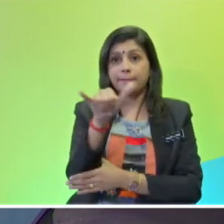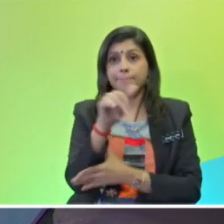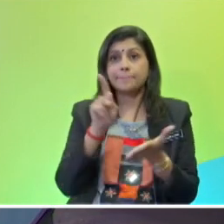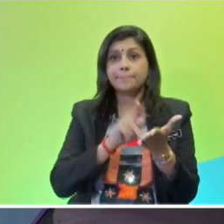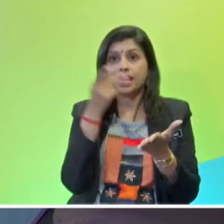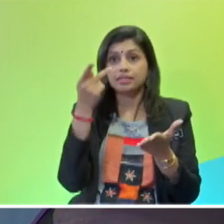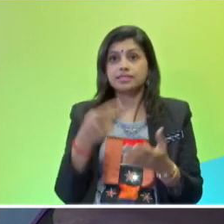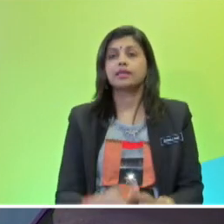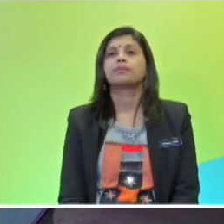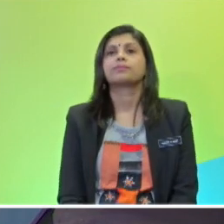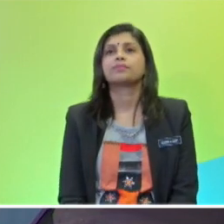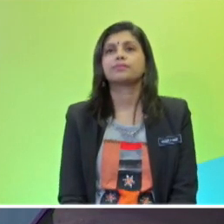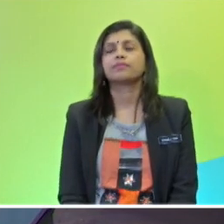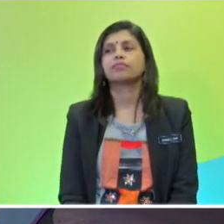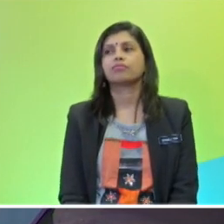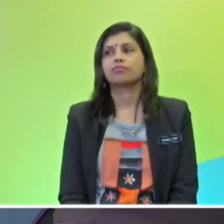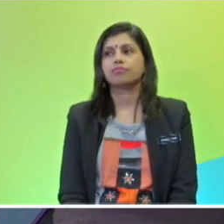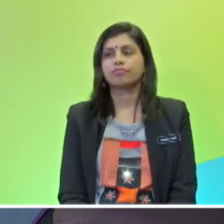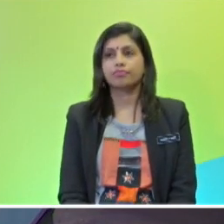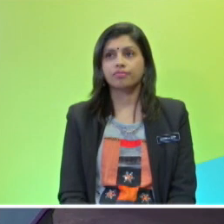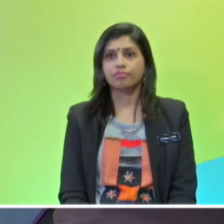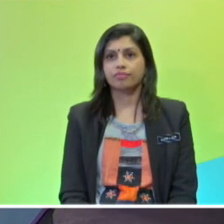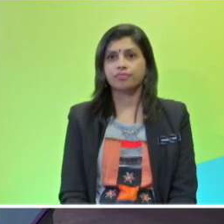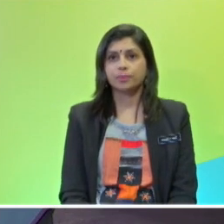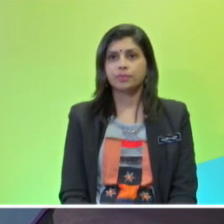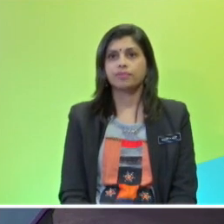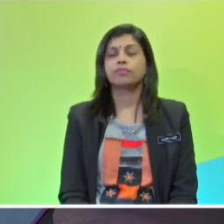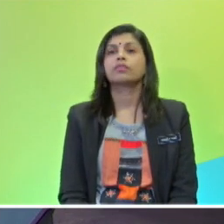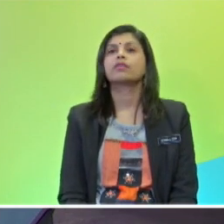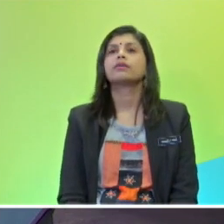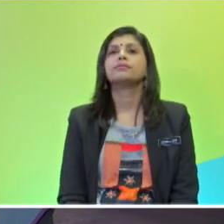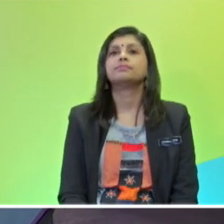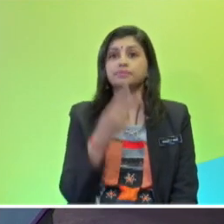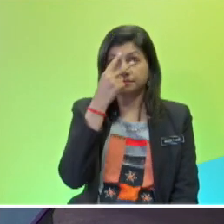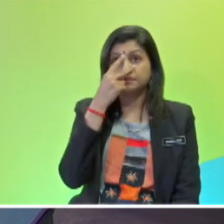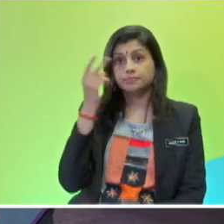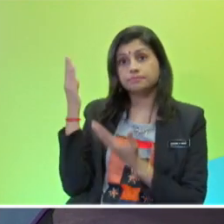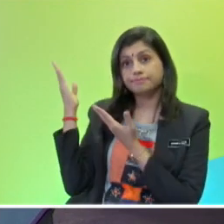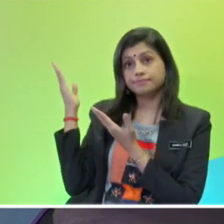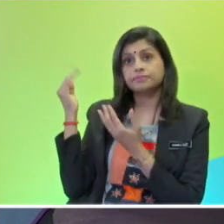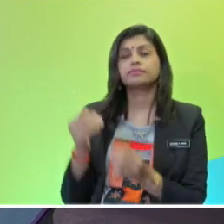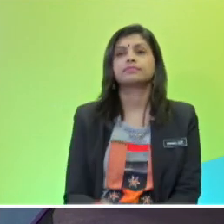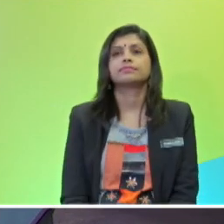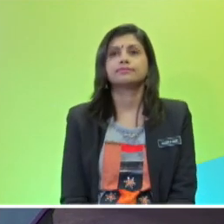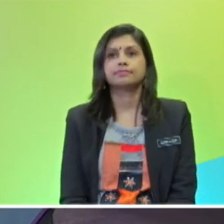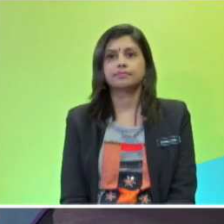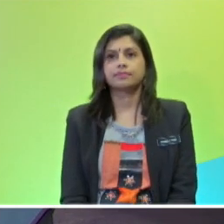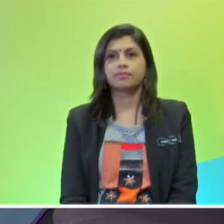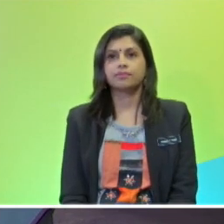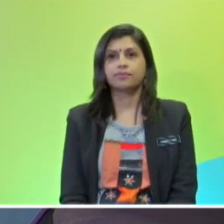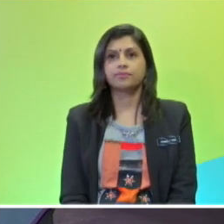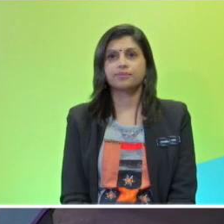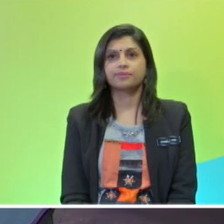equal parts. Okay, so I'll fold into 8 half equal first. parts. Okay, and from here I fold into another half.